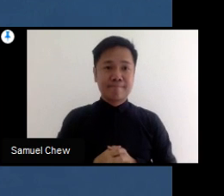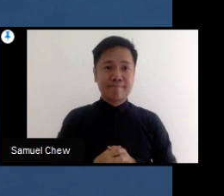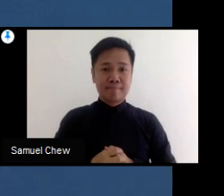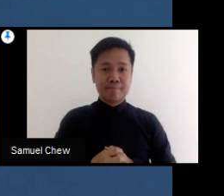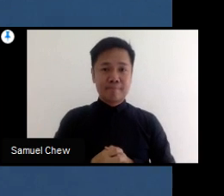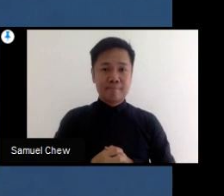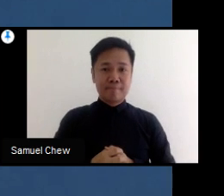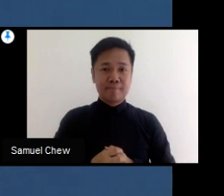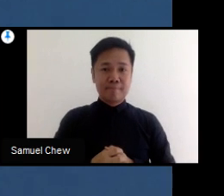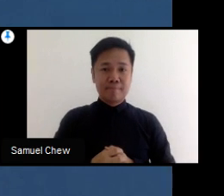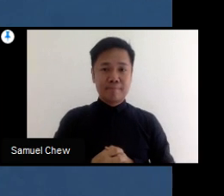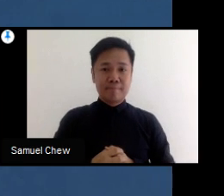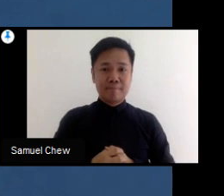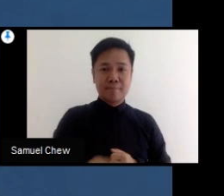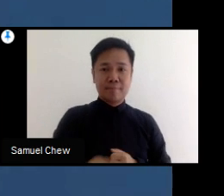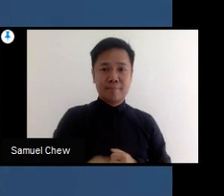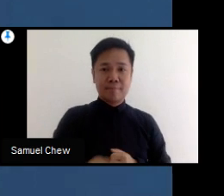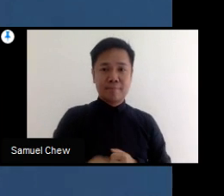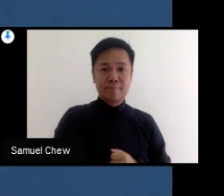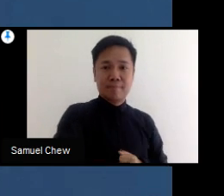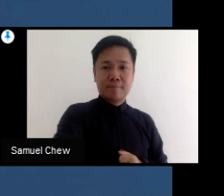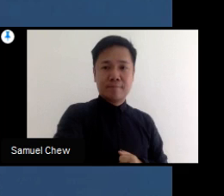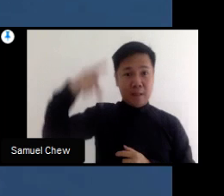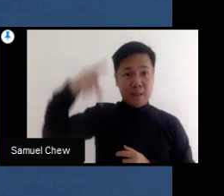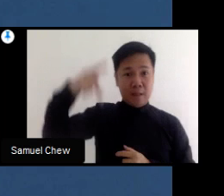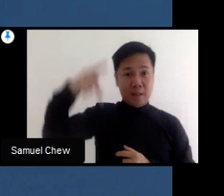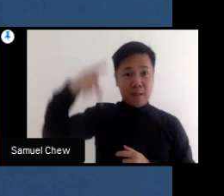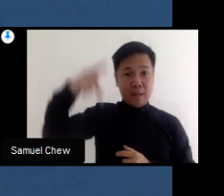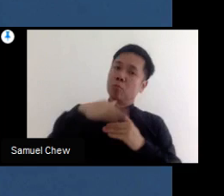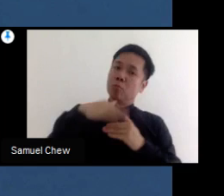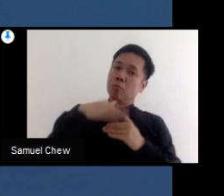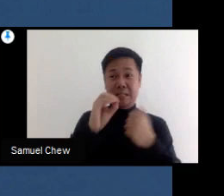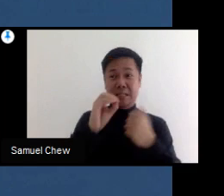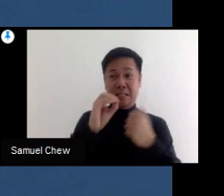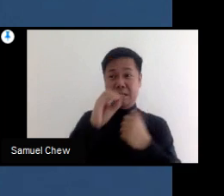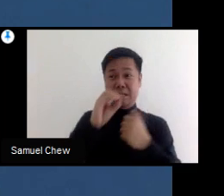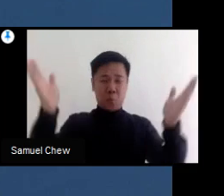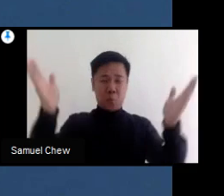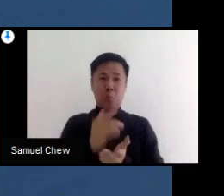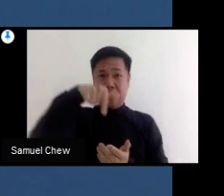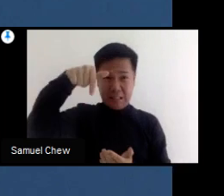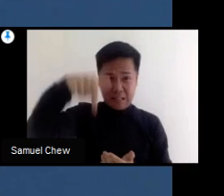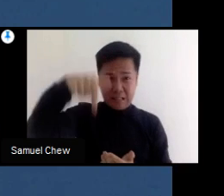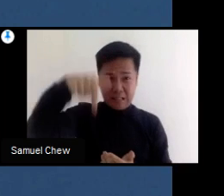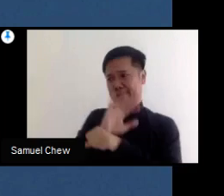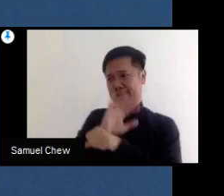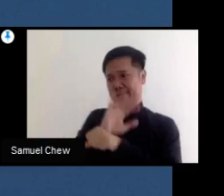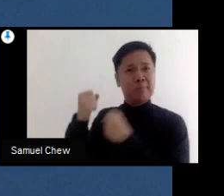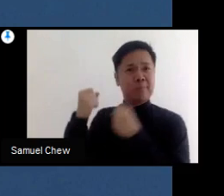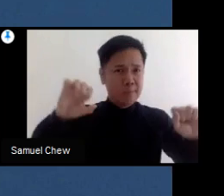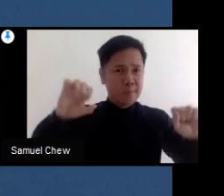of the world population. In the context of the ongoing pandemic, it faces new challenges in population and development. In this